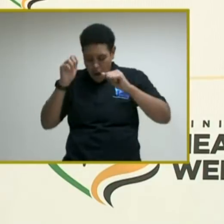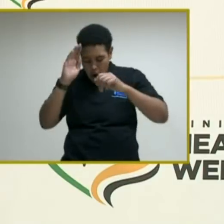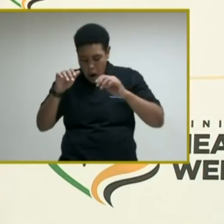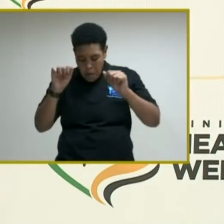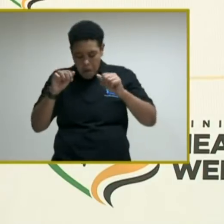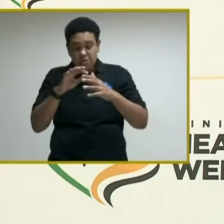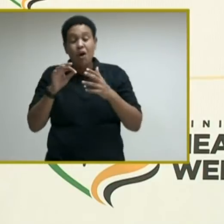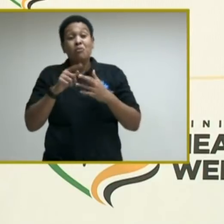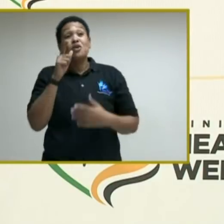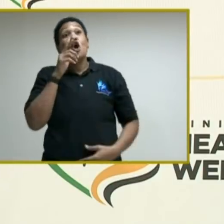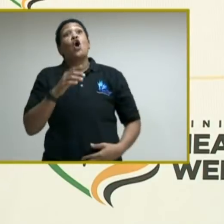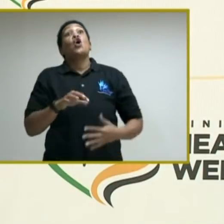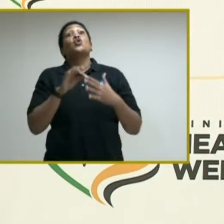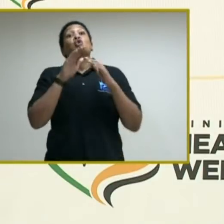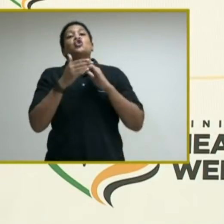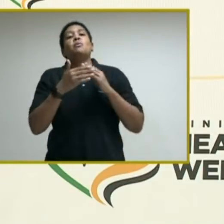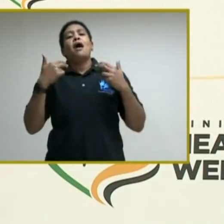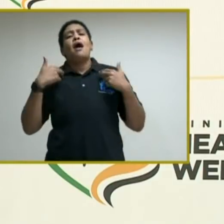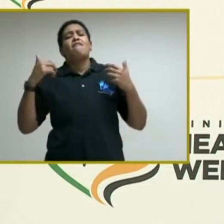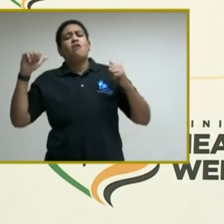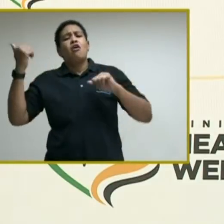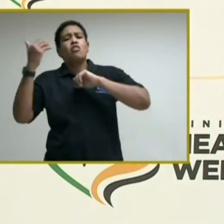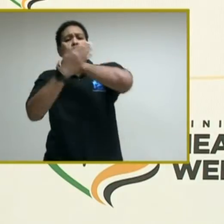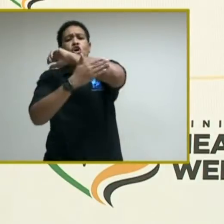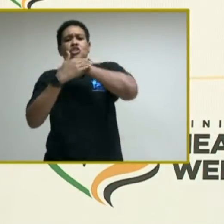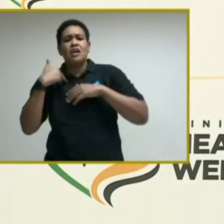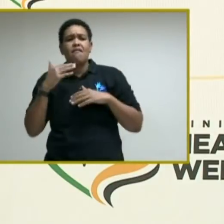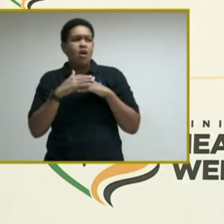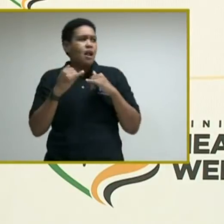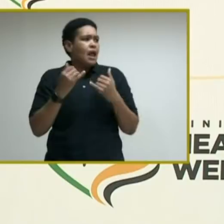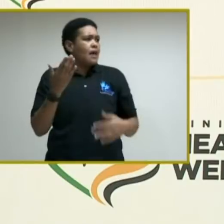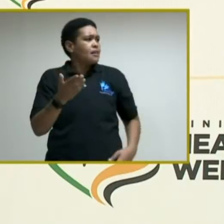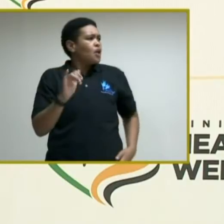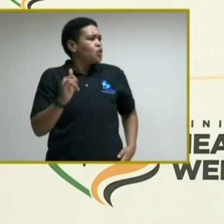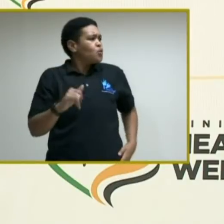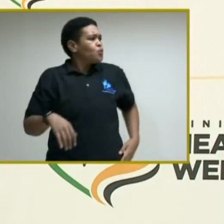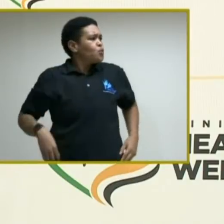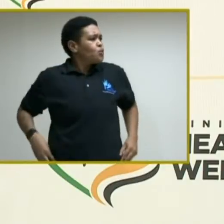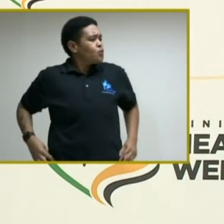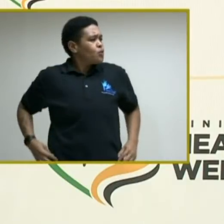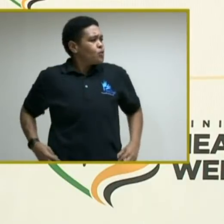countries. We have online, I am told, the